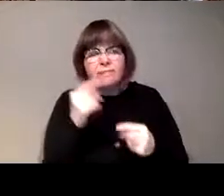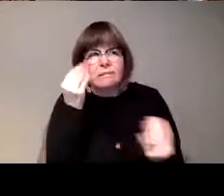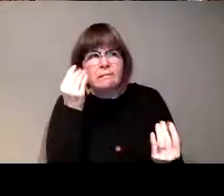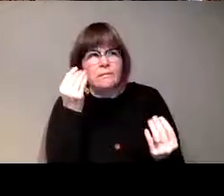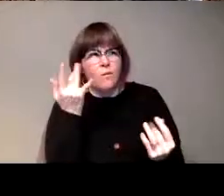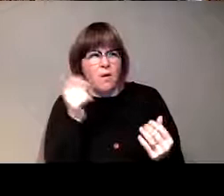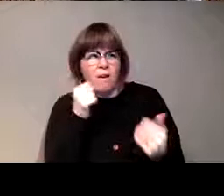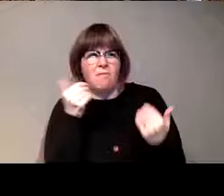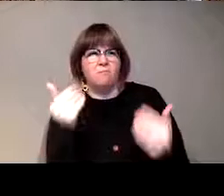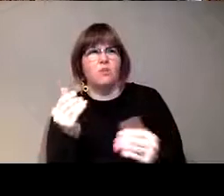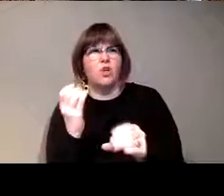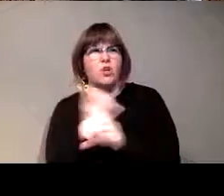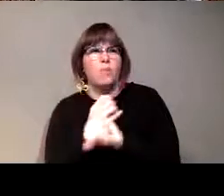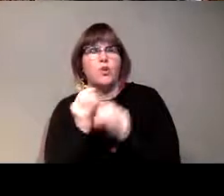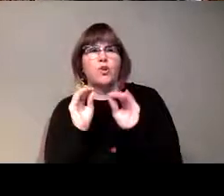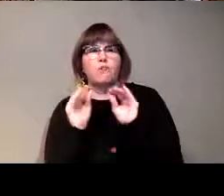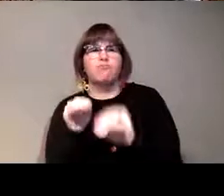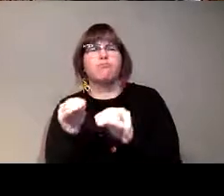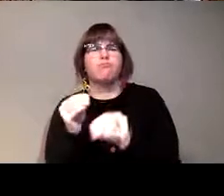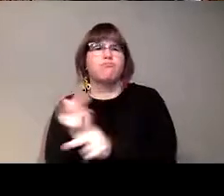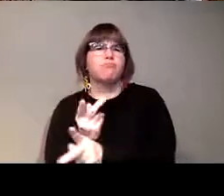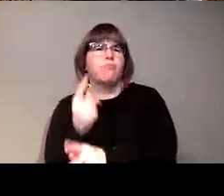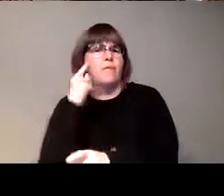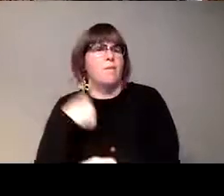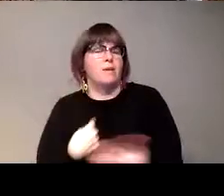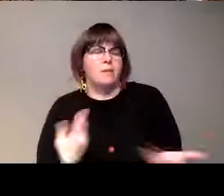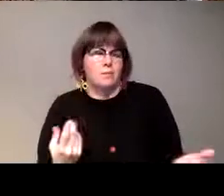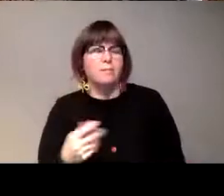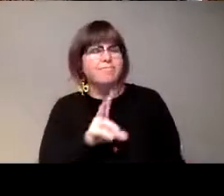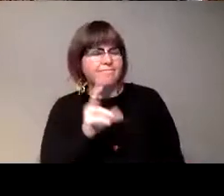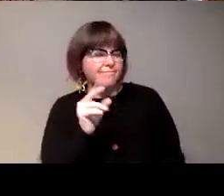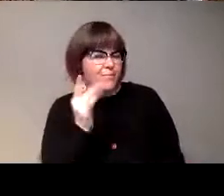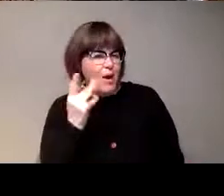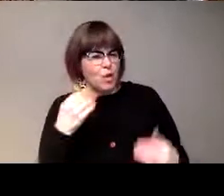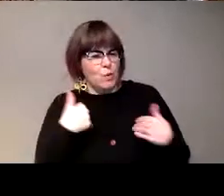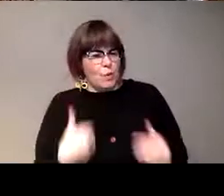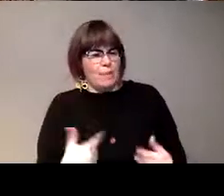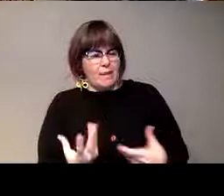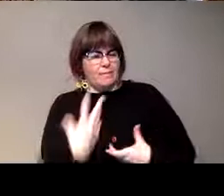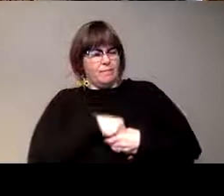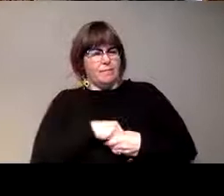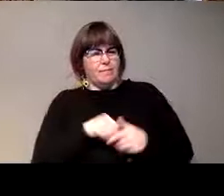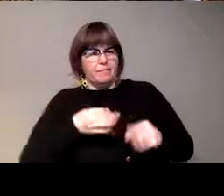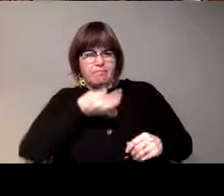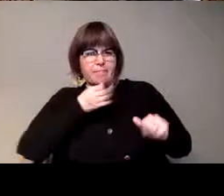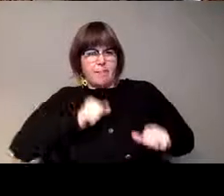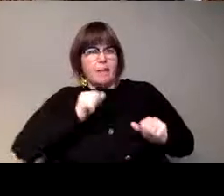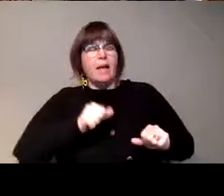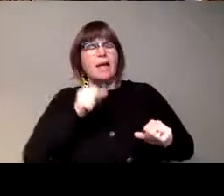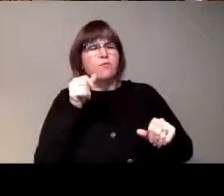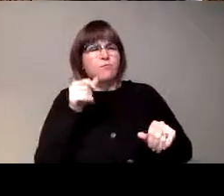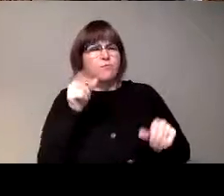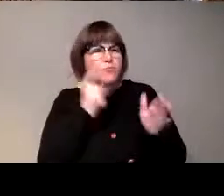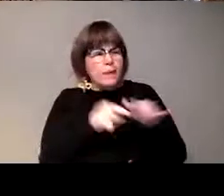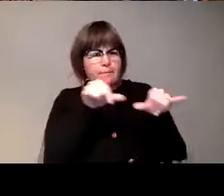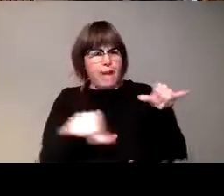don't we just have computers do these tasks? And that's because humans have this innate ability to recognize patterns.